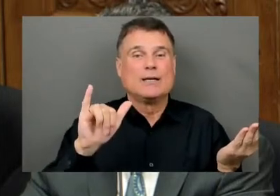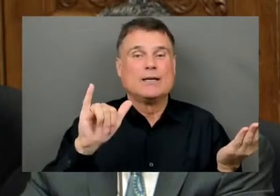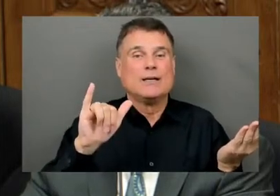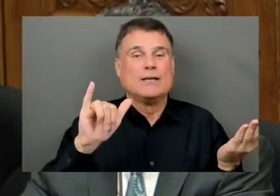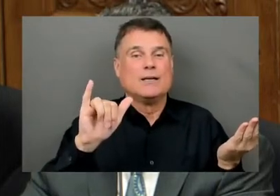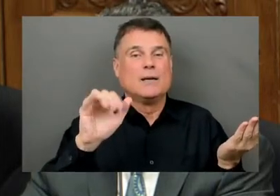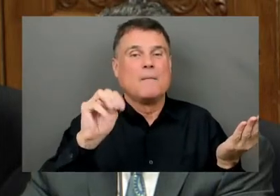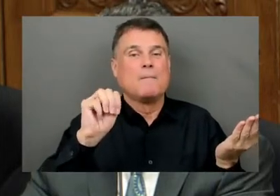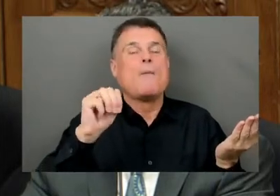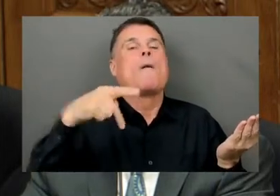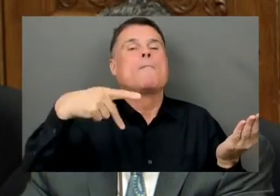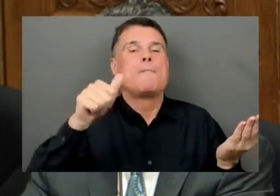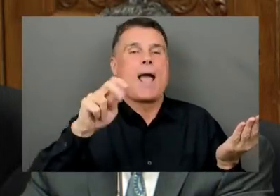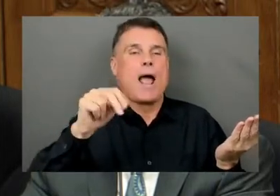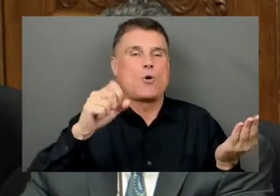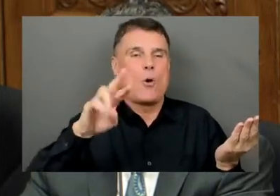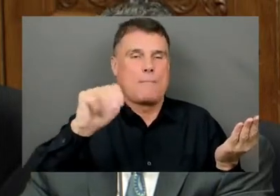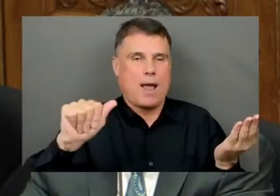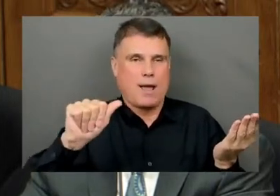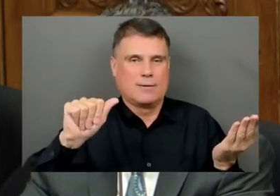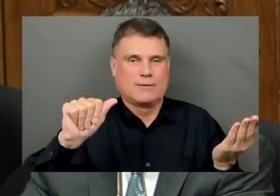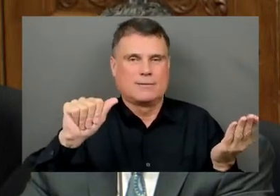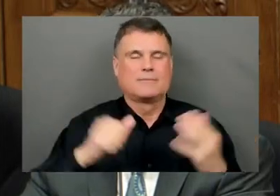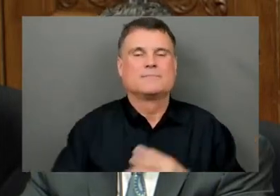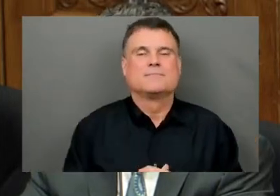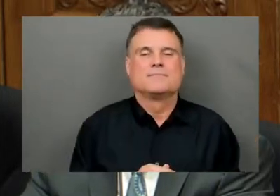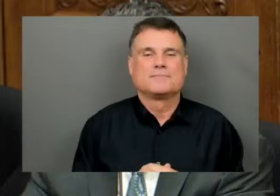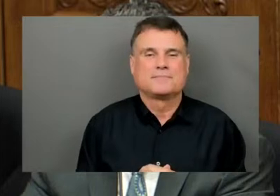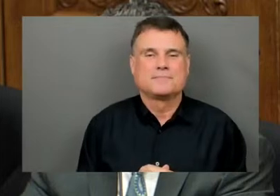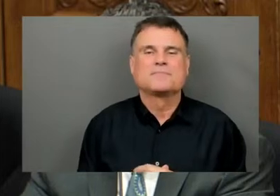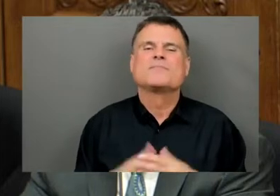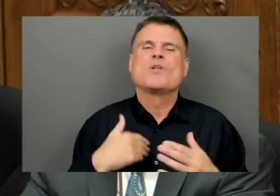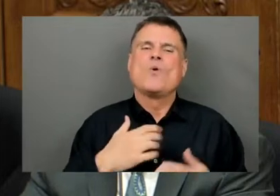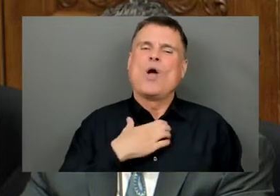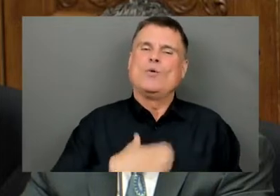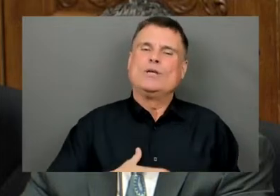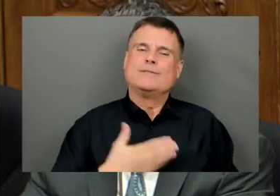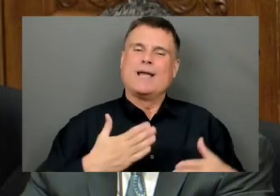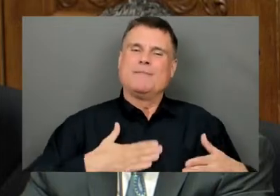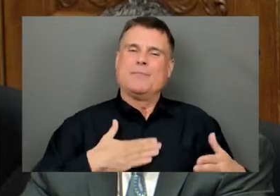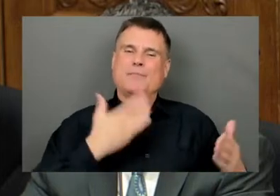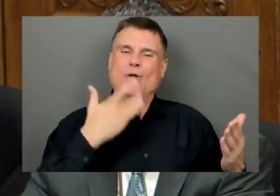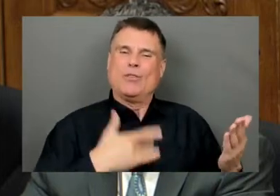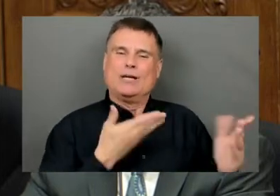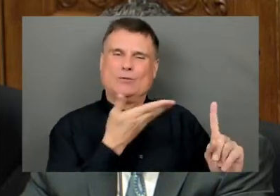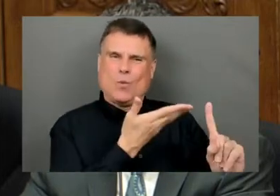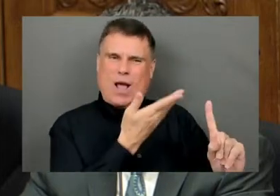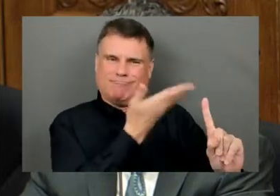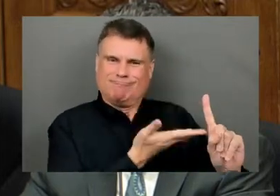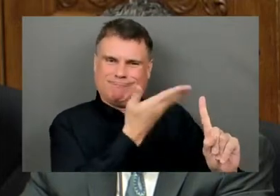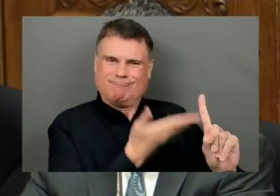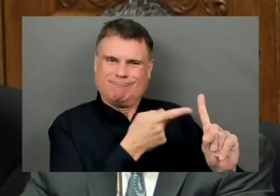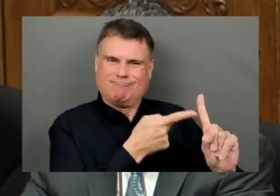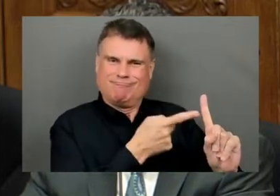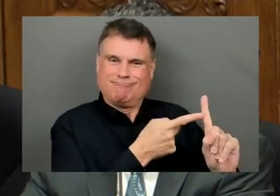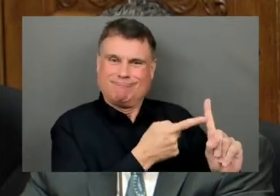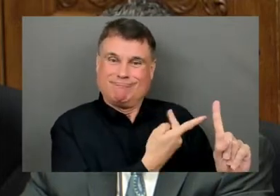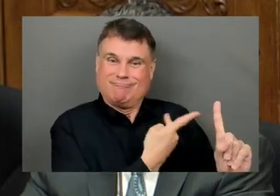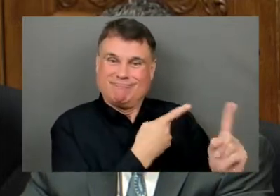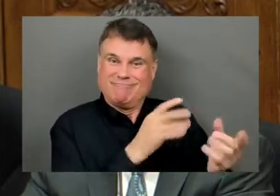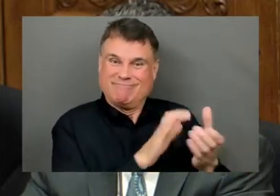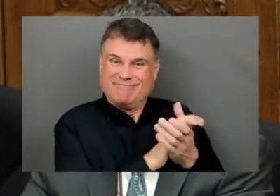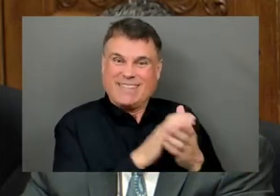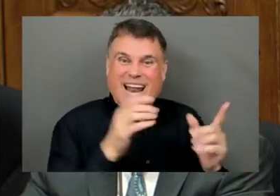happy birthday. He's been part of my life for 53 years. We got married in 1971, and